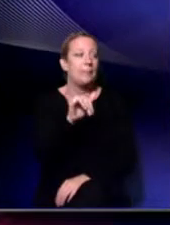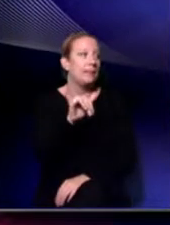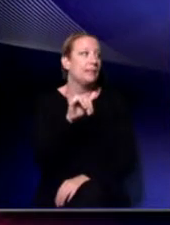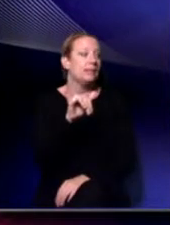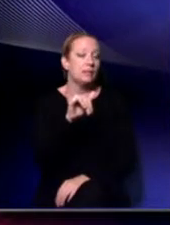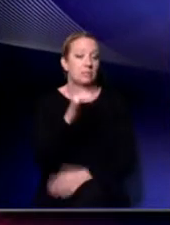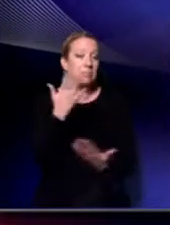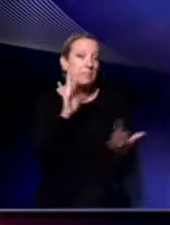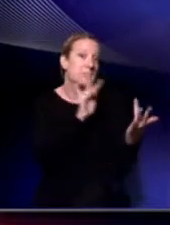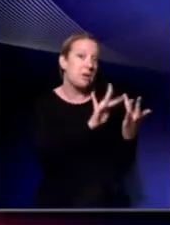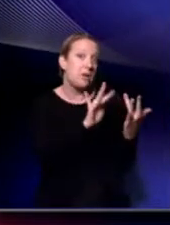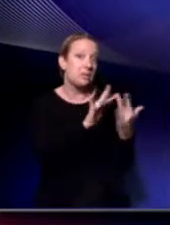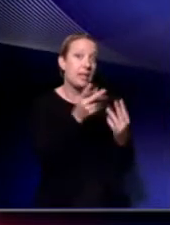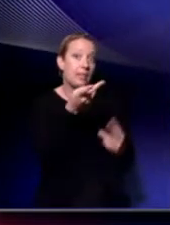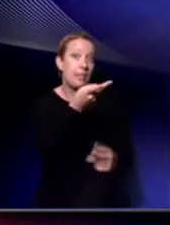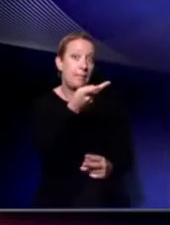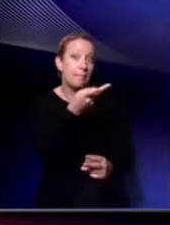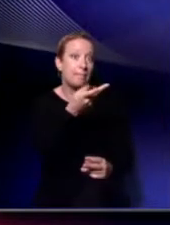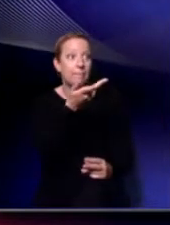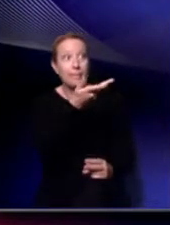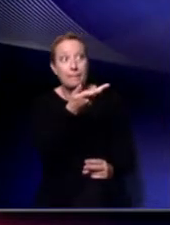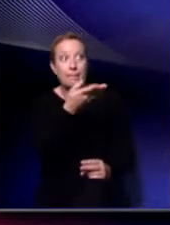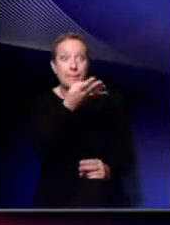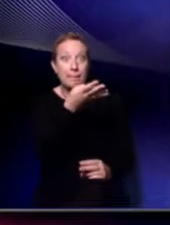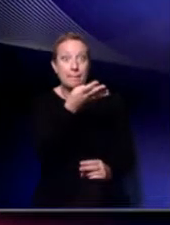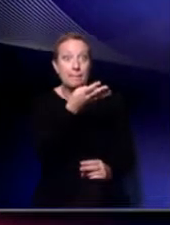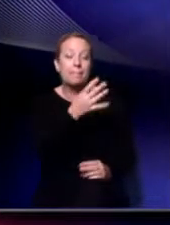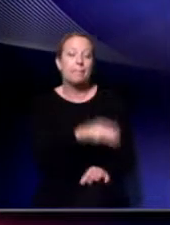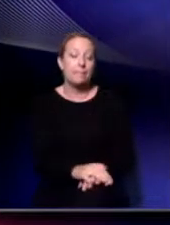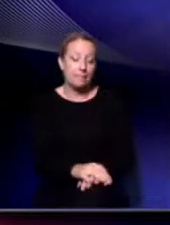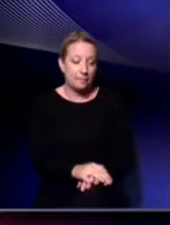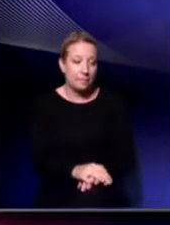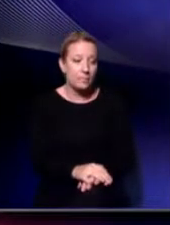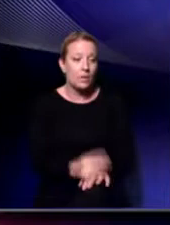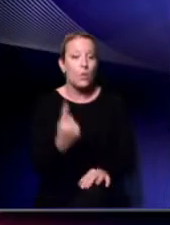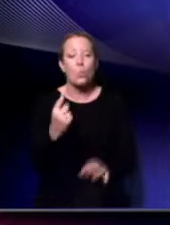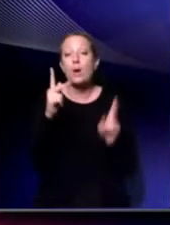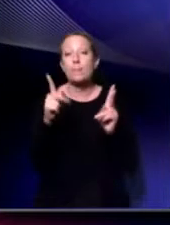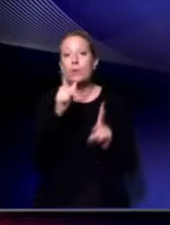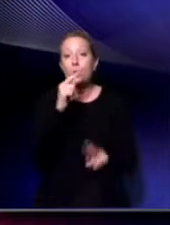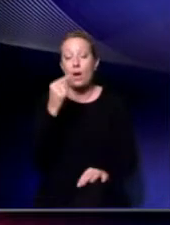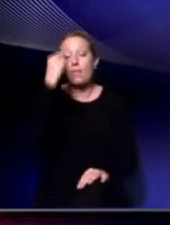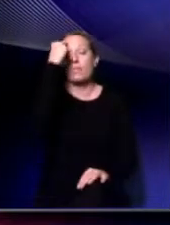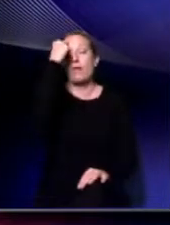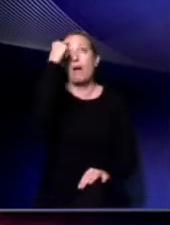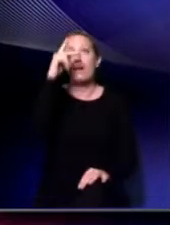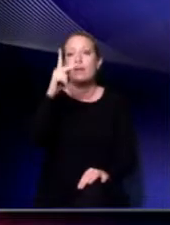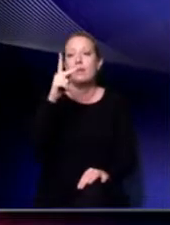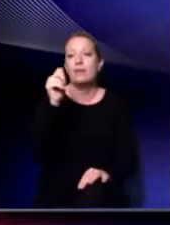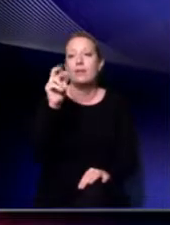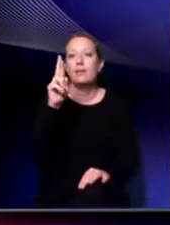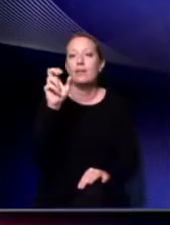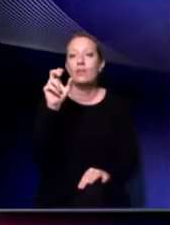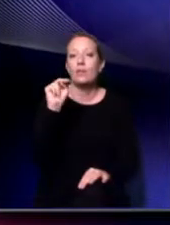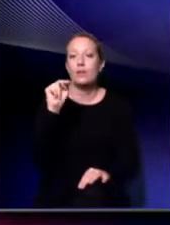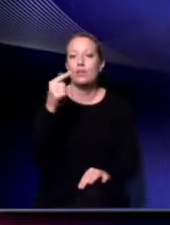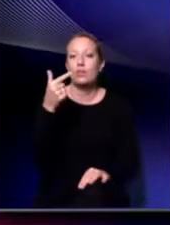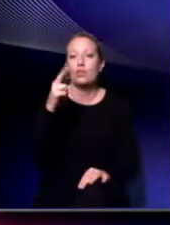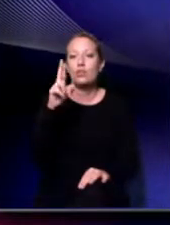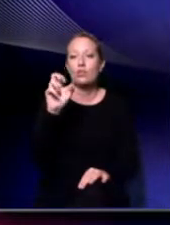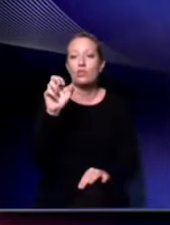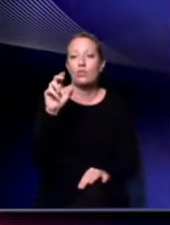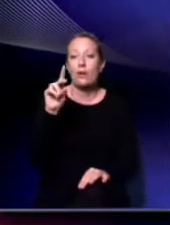them. Bill is right. One of the people that came to mind to me was Karen Grandin as a possible candidate for